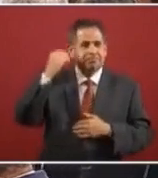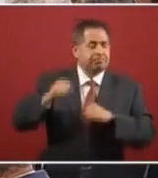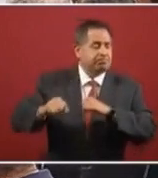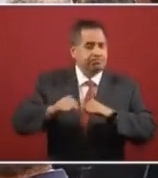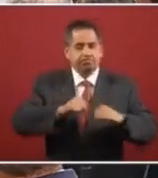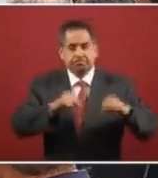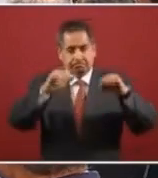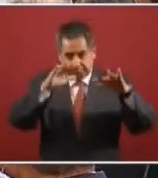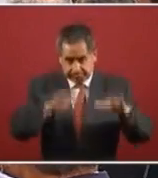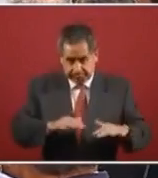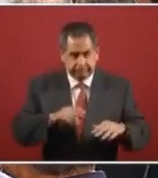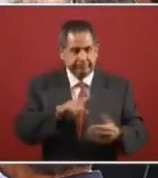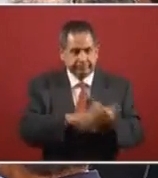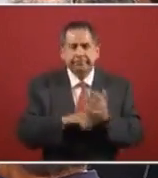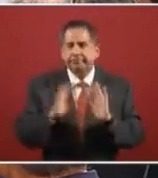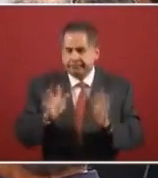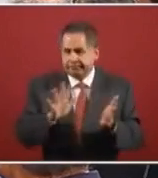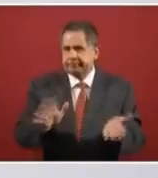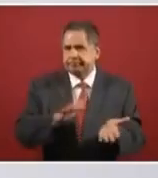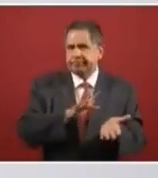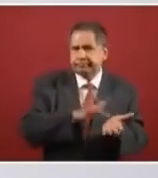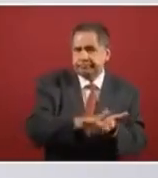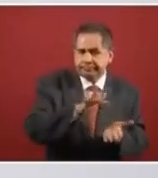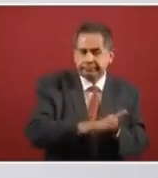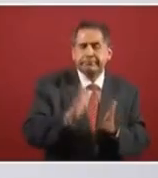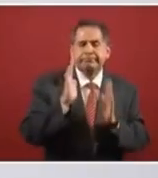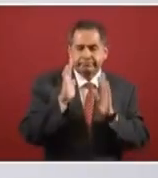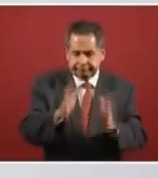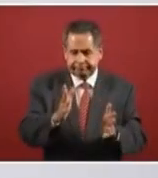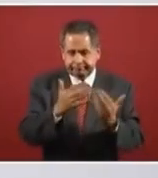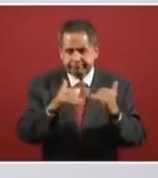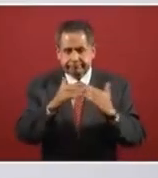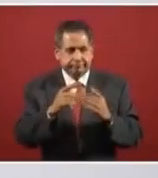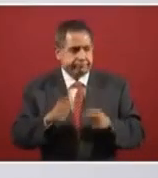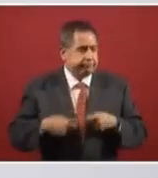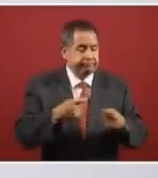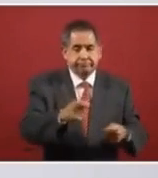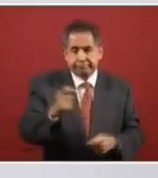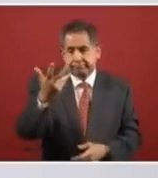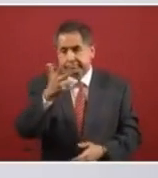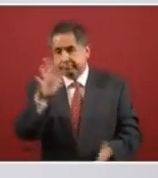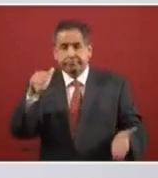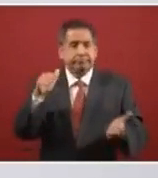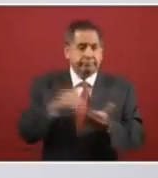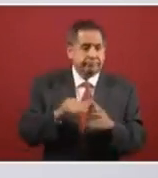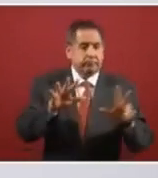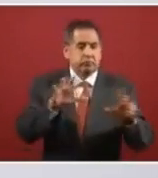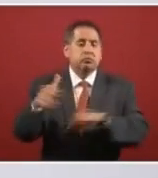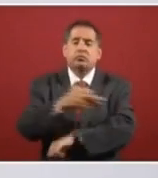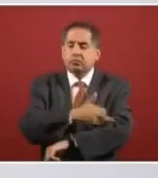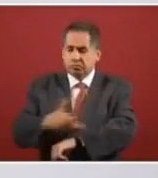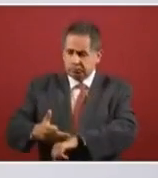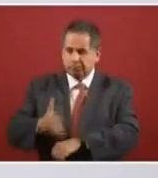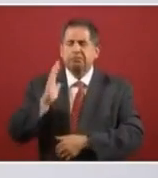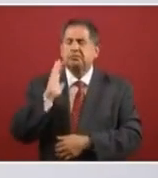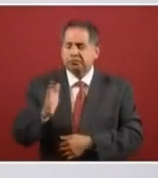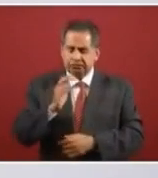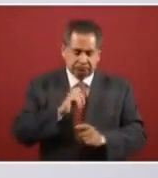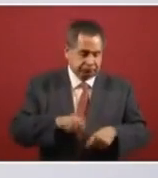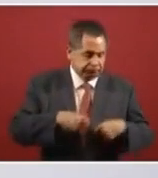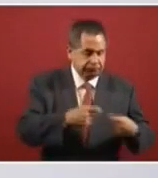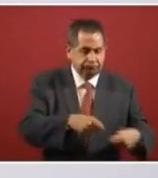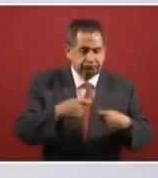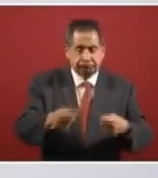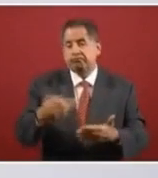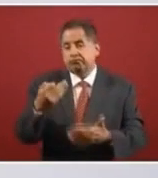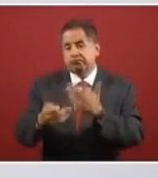for the help for people that were you needed support for people that lost their